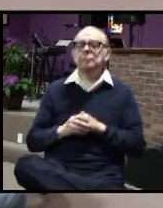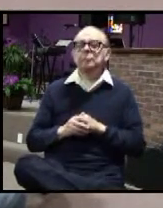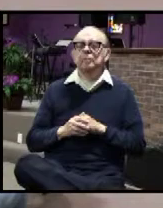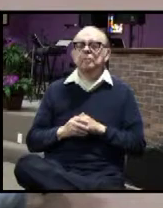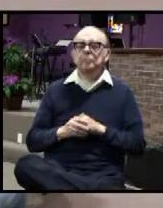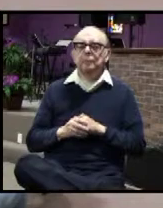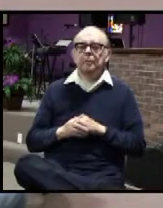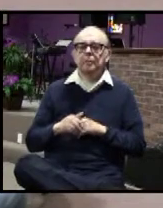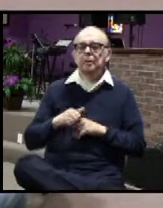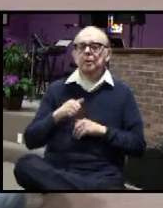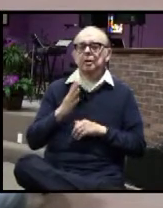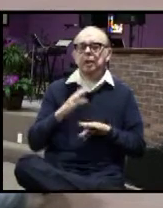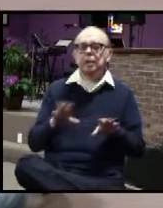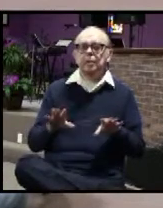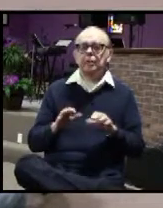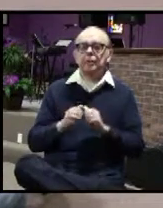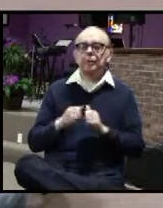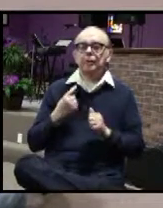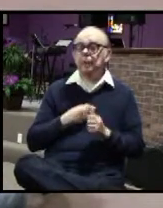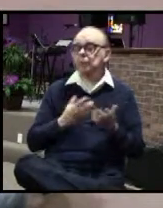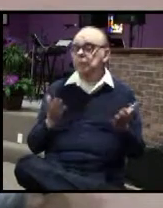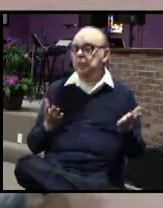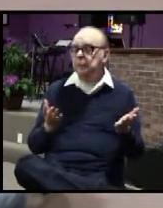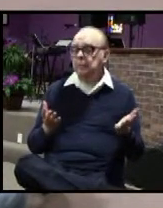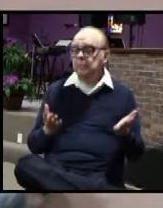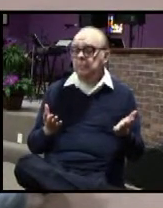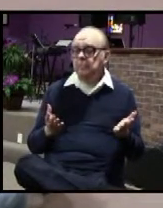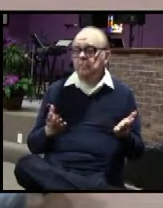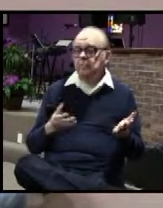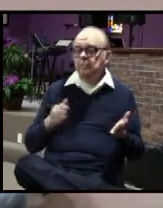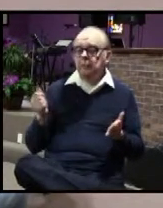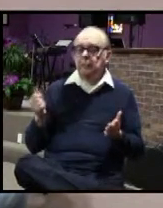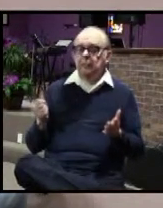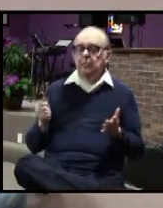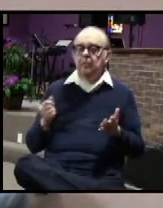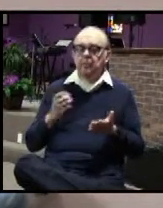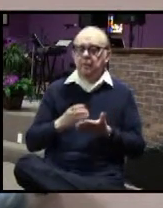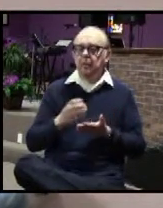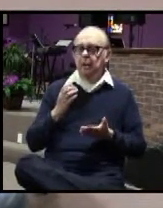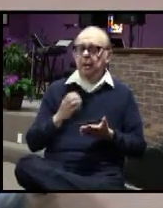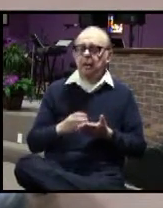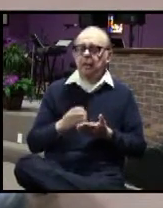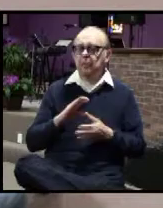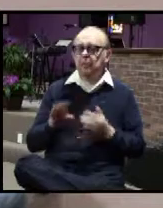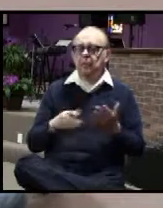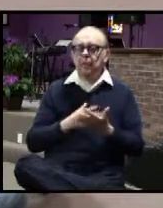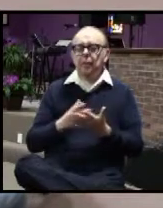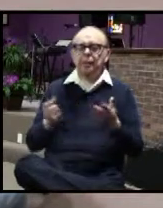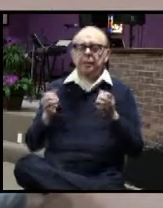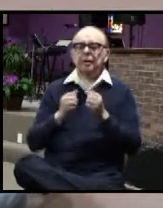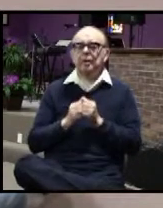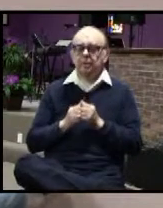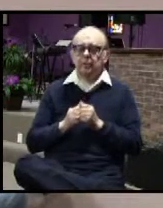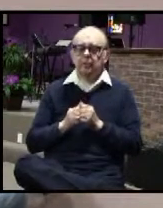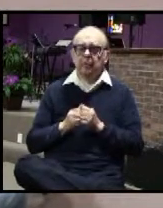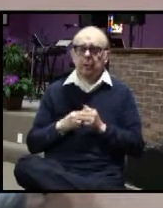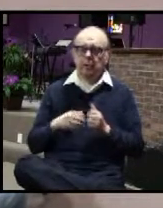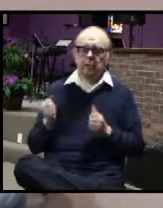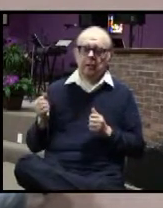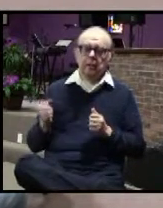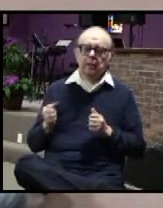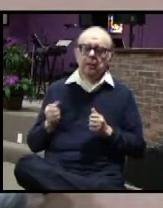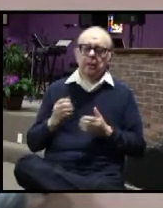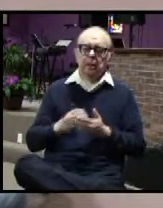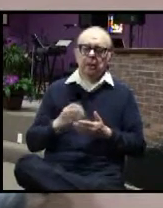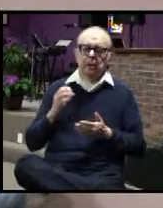You know what God does with us? When he takes that cracked pot and he puts it all back together, he takes this cracked